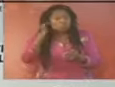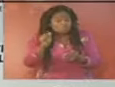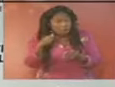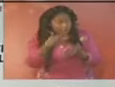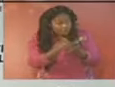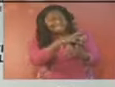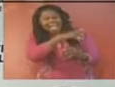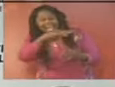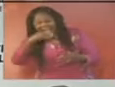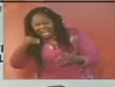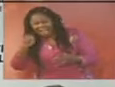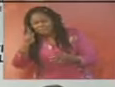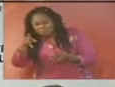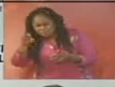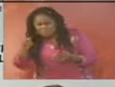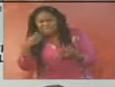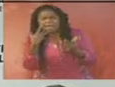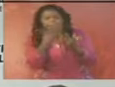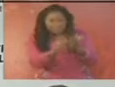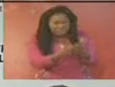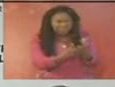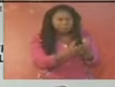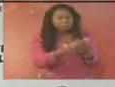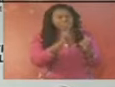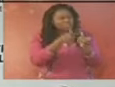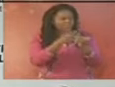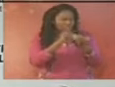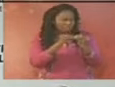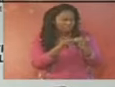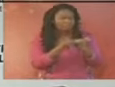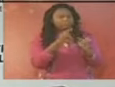Thank you, CMO. We now go to TTT.